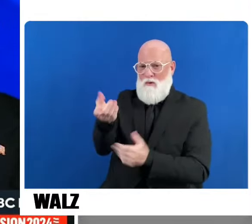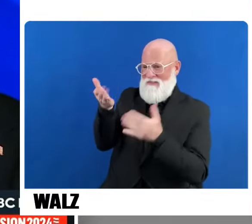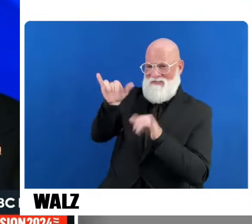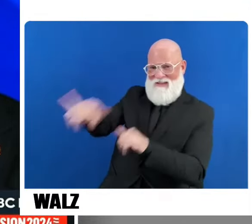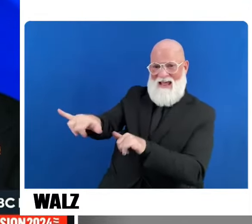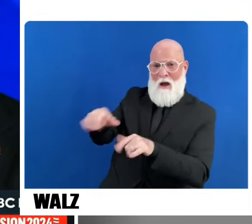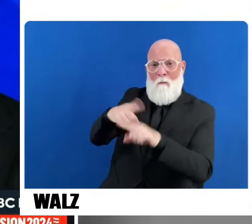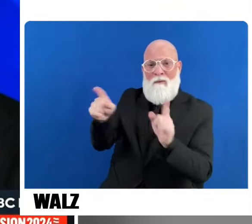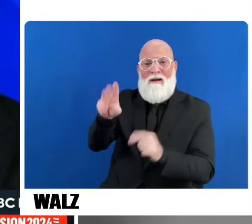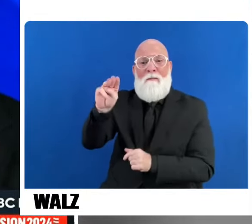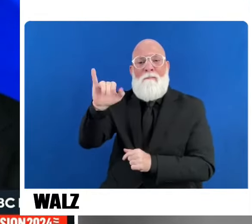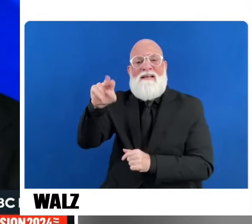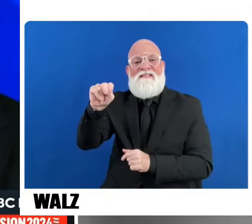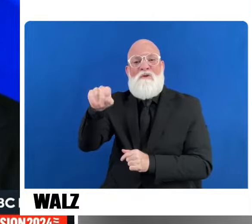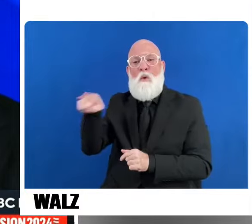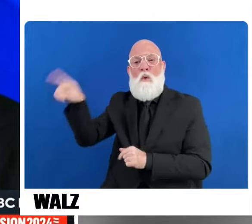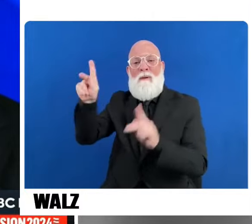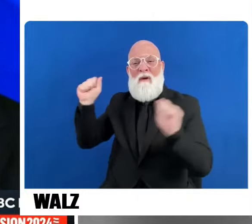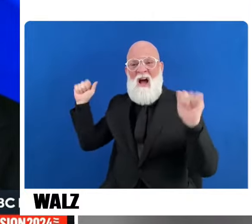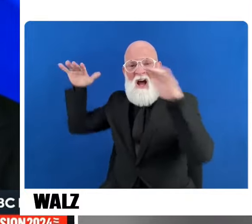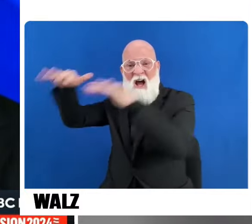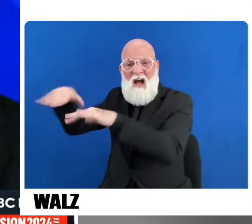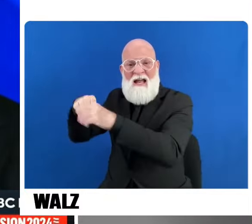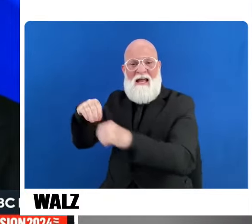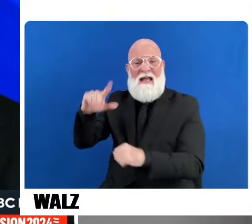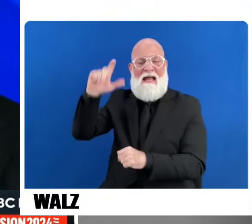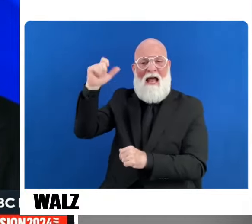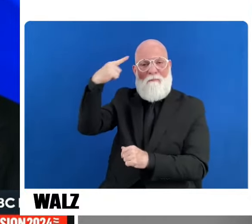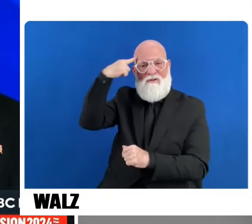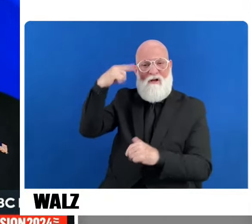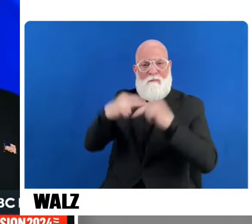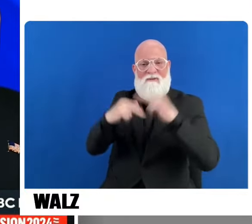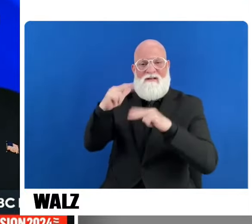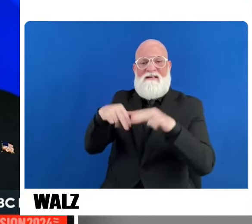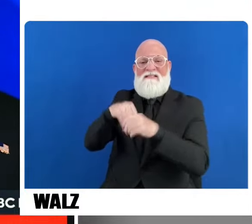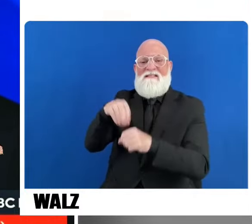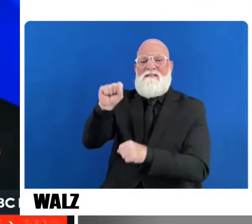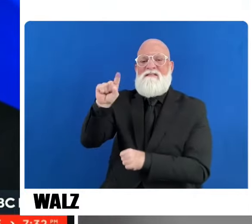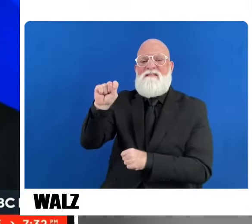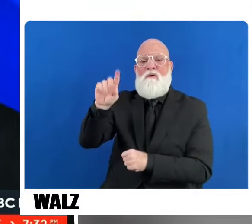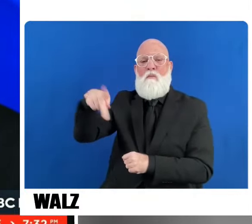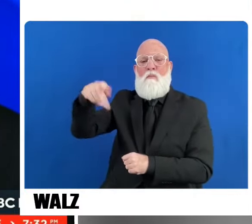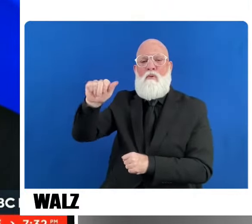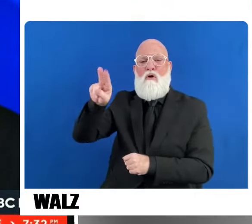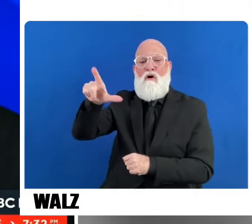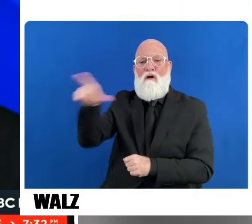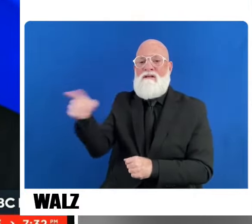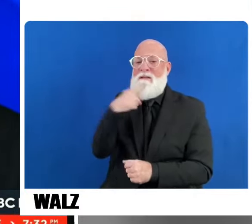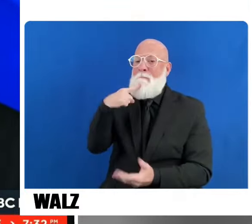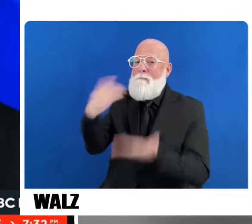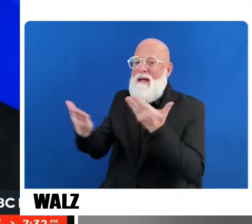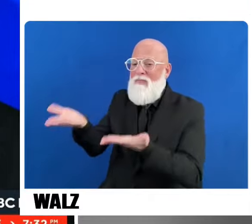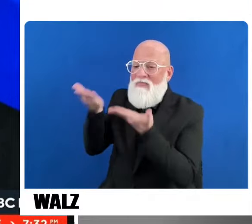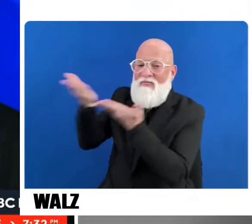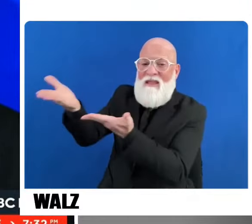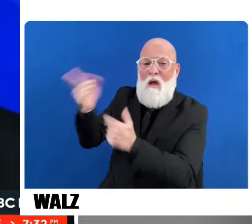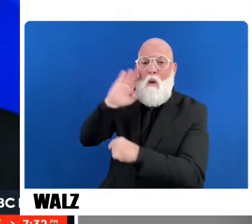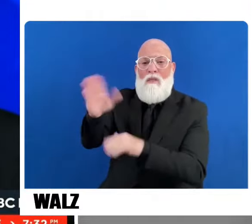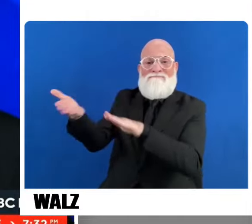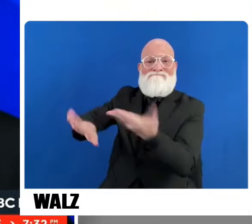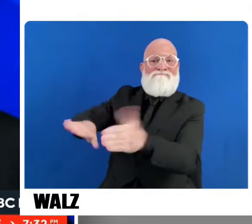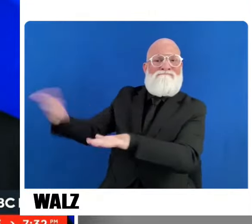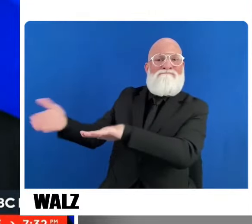capitol grounds in St. Paul and said, we're marching to the governor's residence and there may be casualties. The only person there was my son and his dog, who was rushed